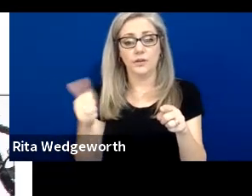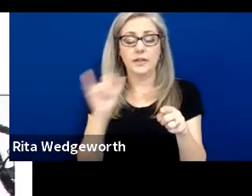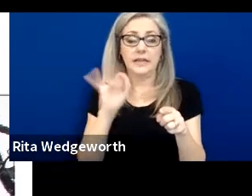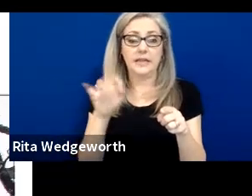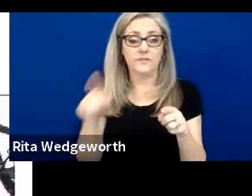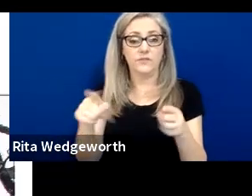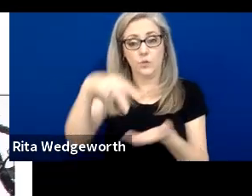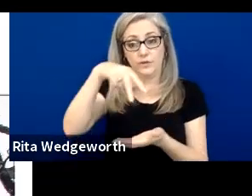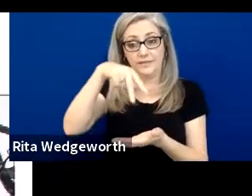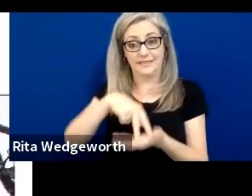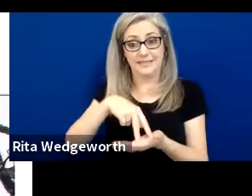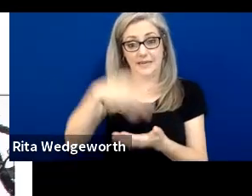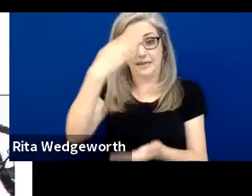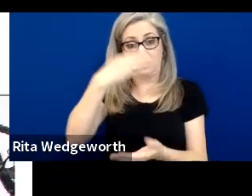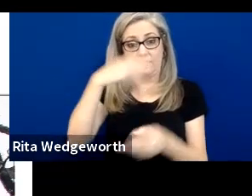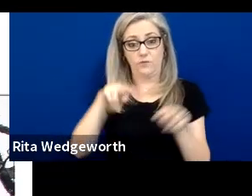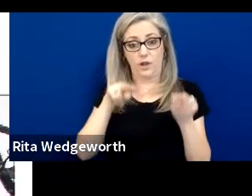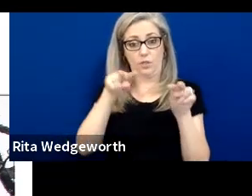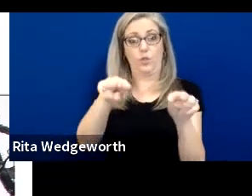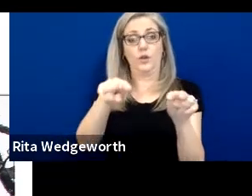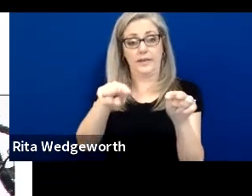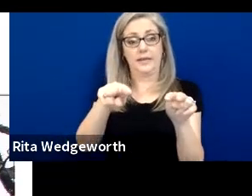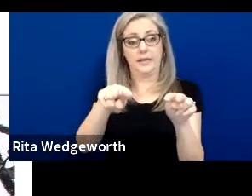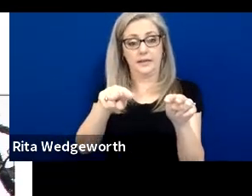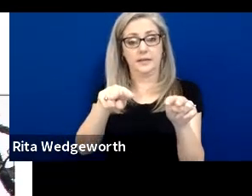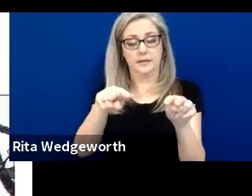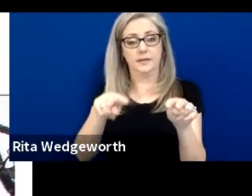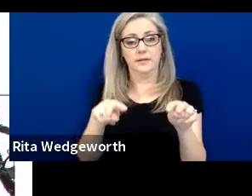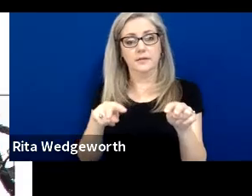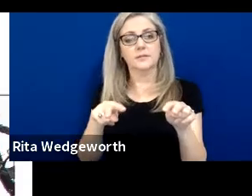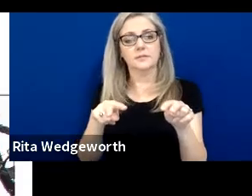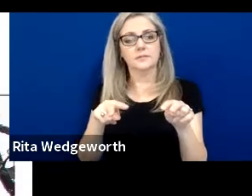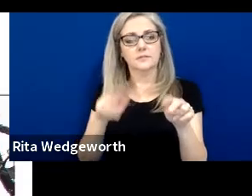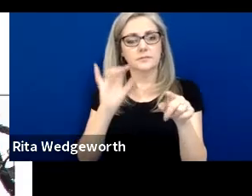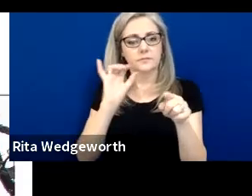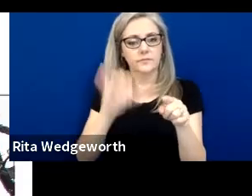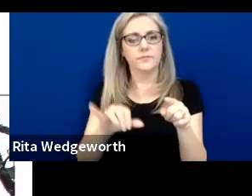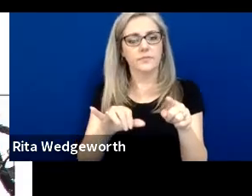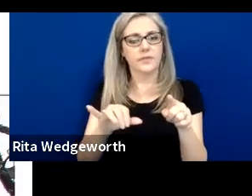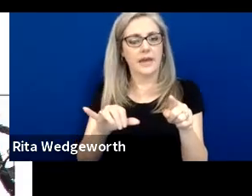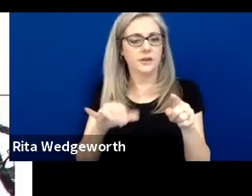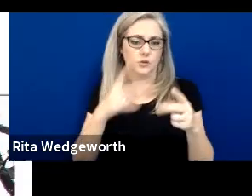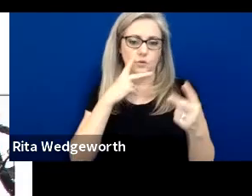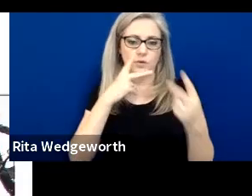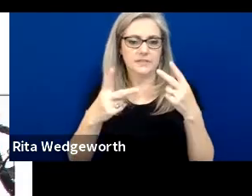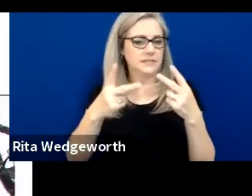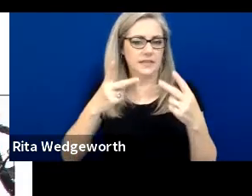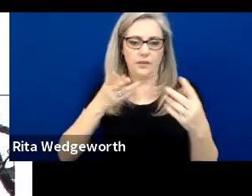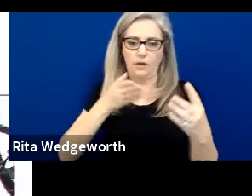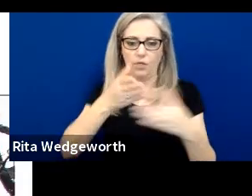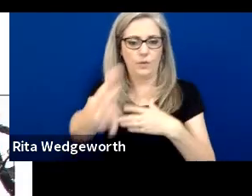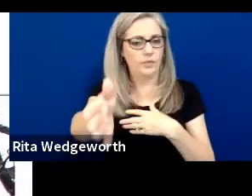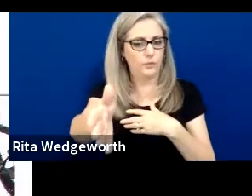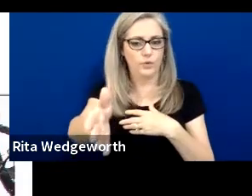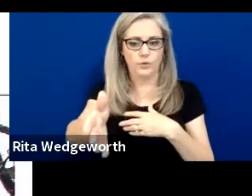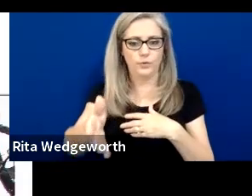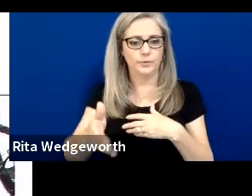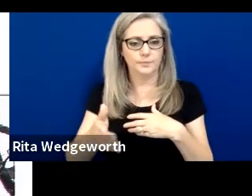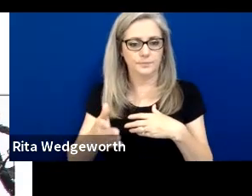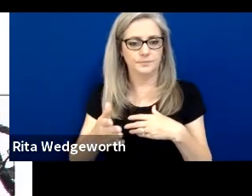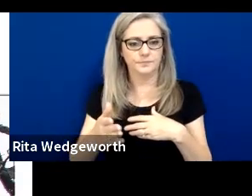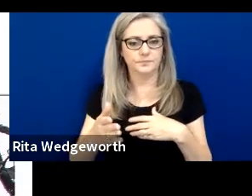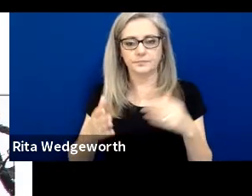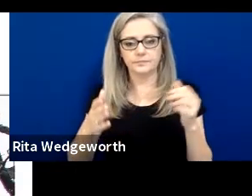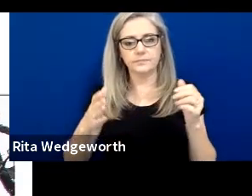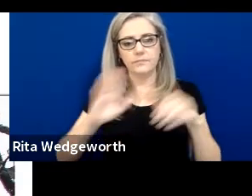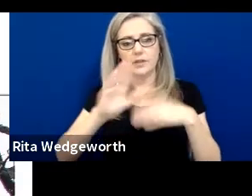in front of it and looking through. So again, this would create a visibility all the way through it. We would take away those walls